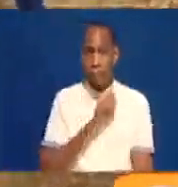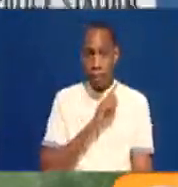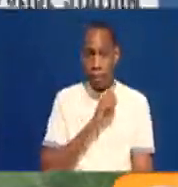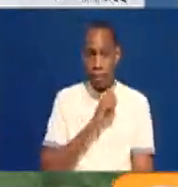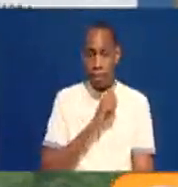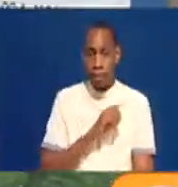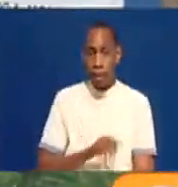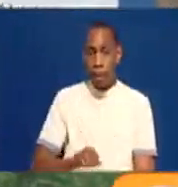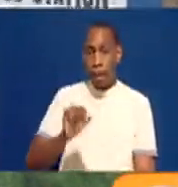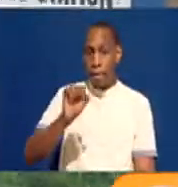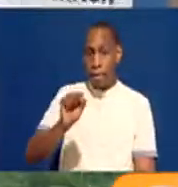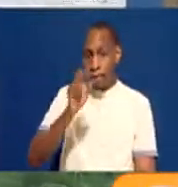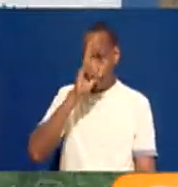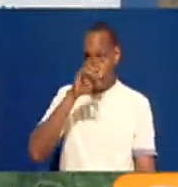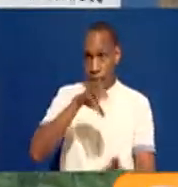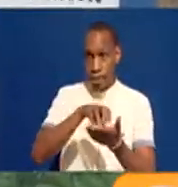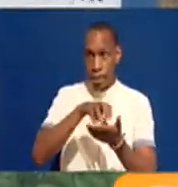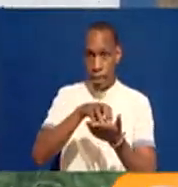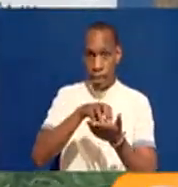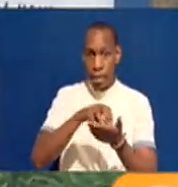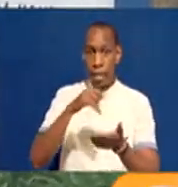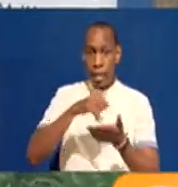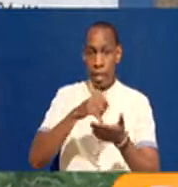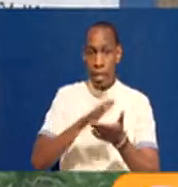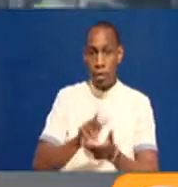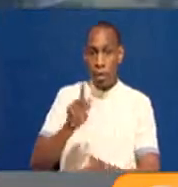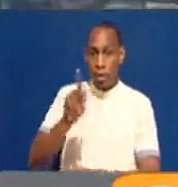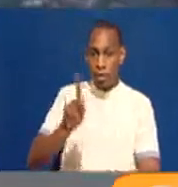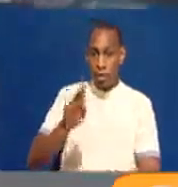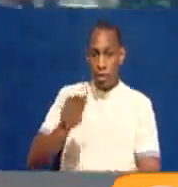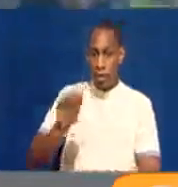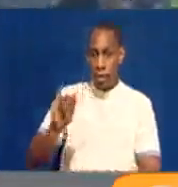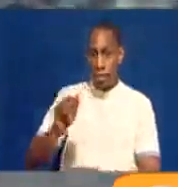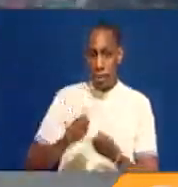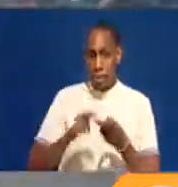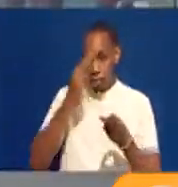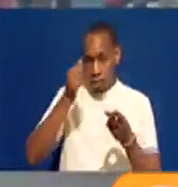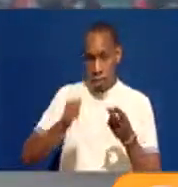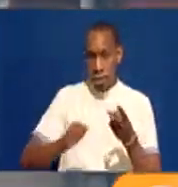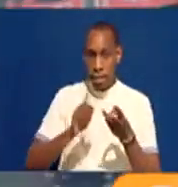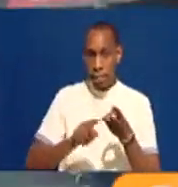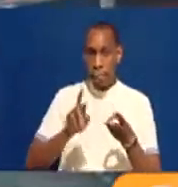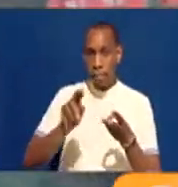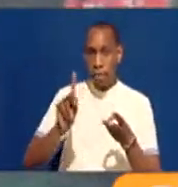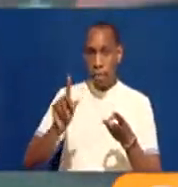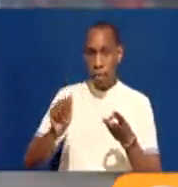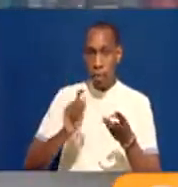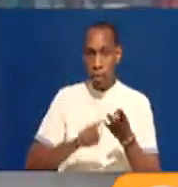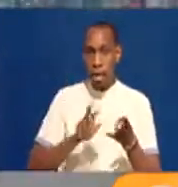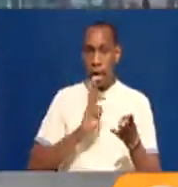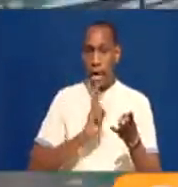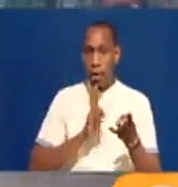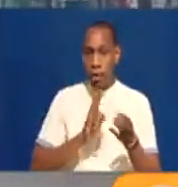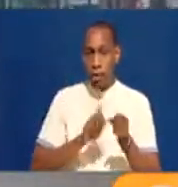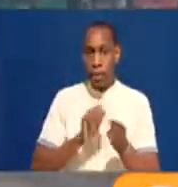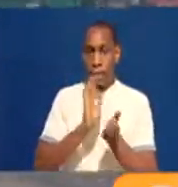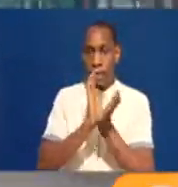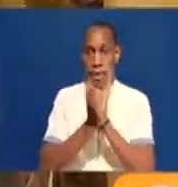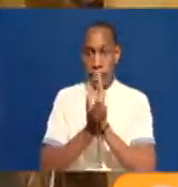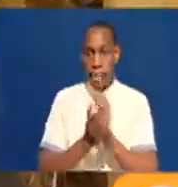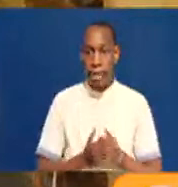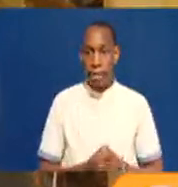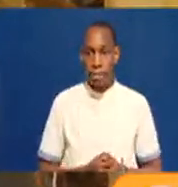at least 5 police stations, including Kabati, Kiserian, Runda, Ruiru, and